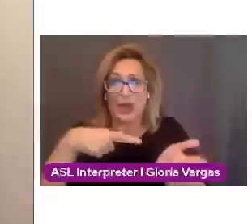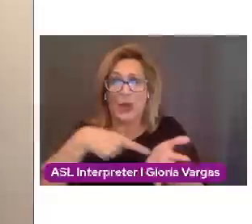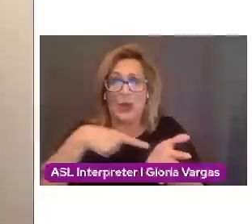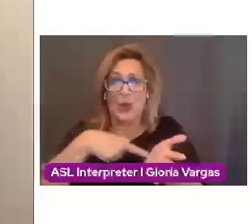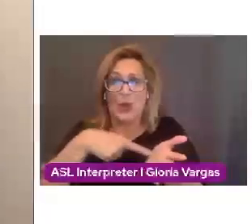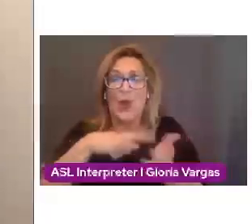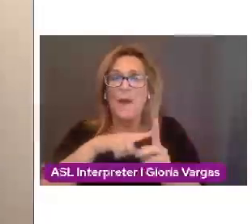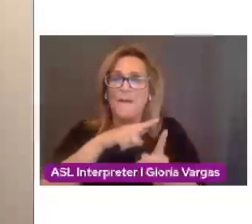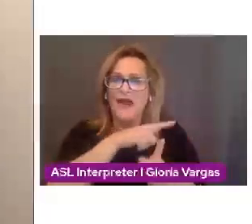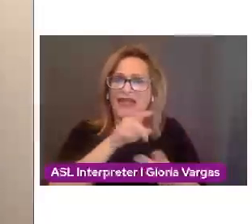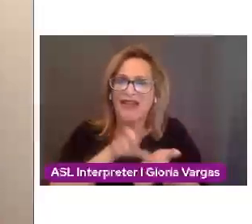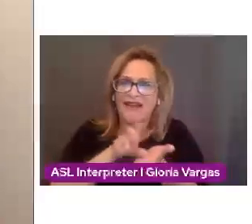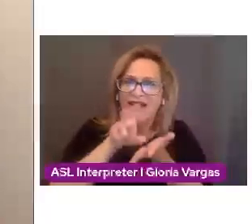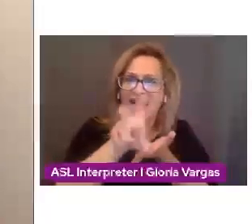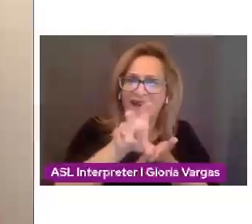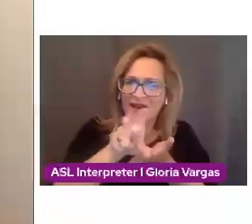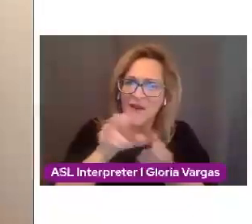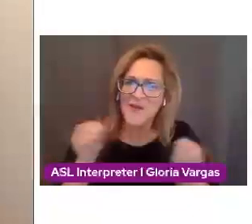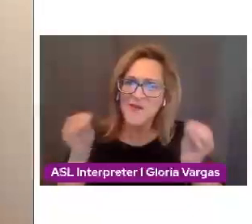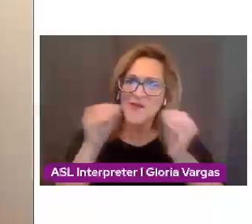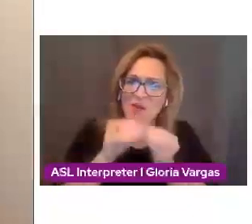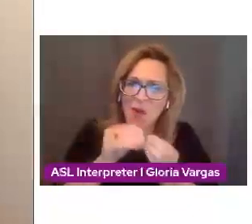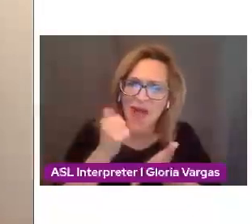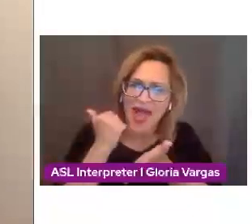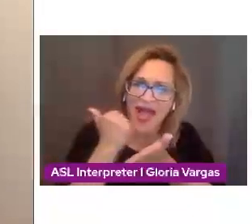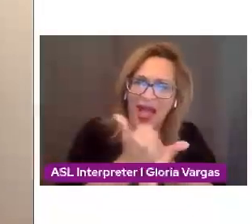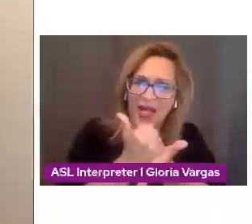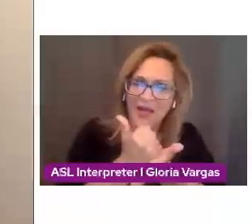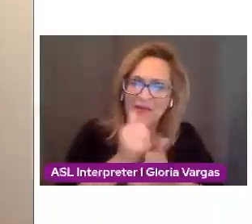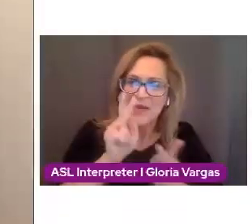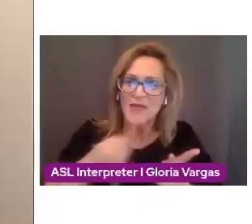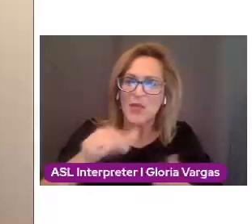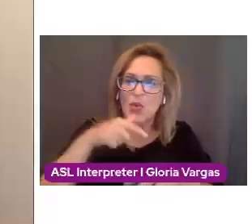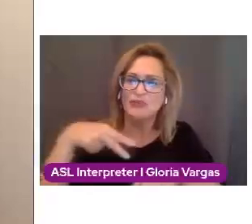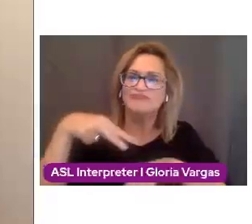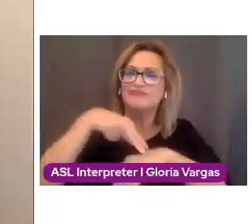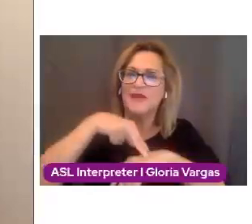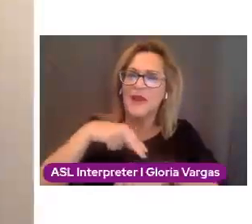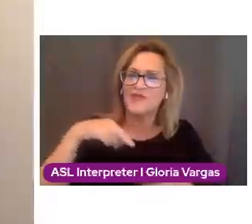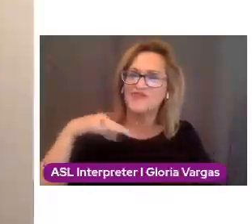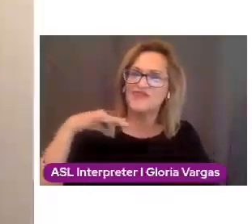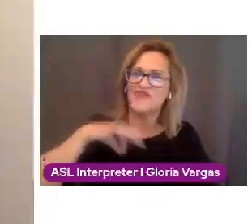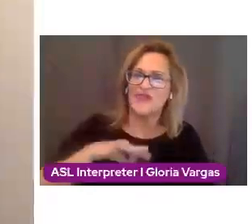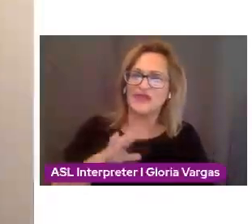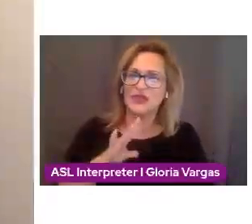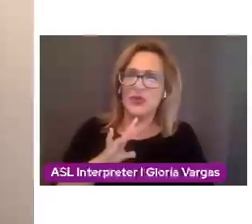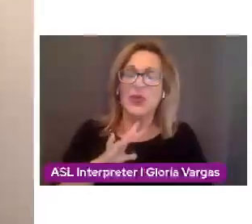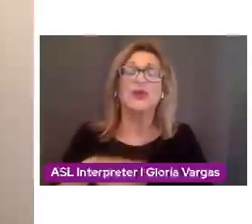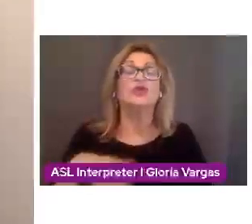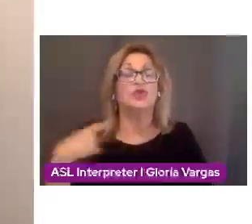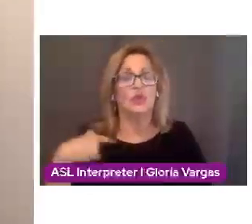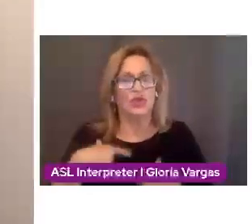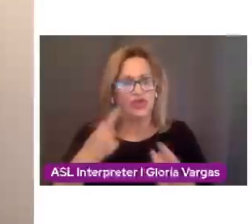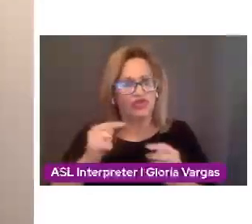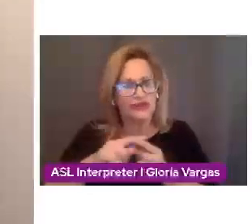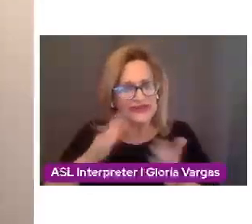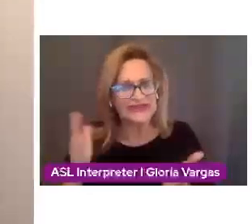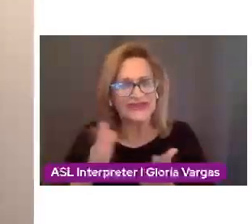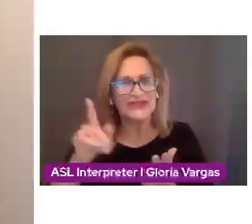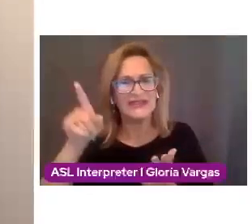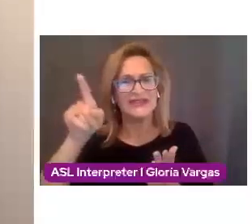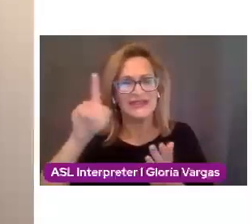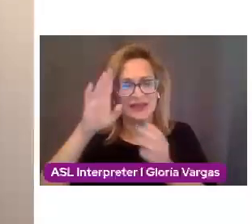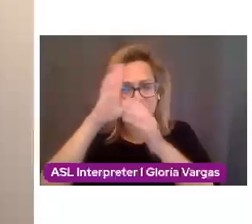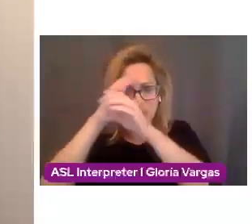And so we have been really pushing back on the Biden administration to try to reconsider this